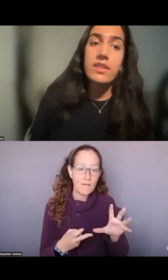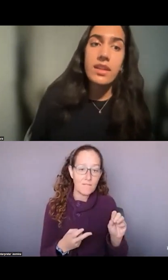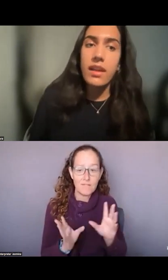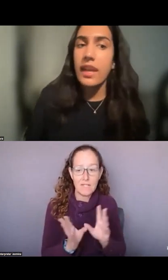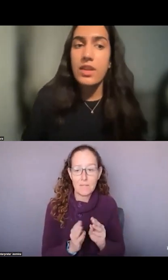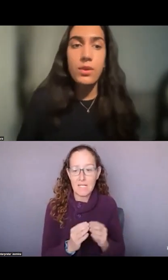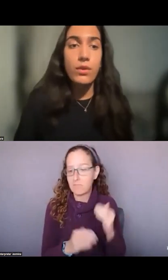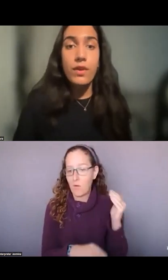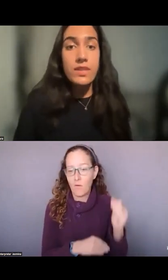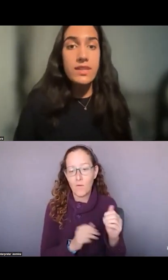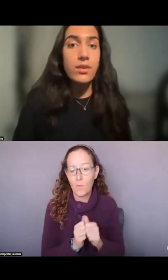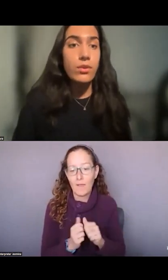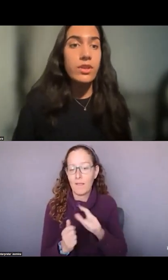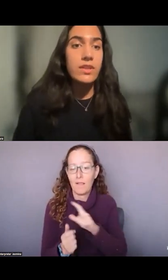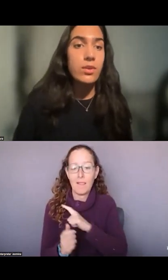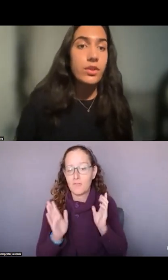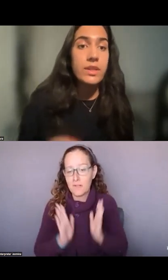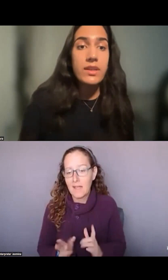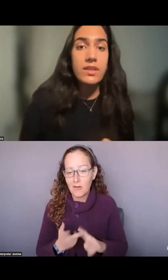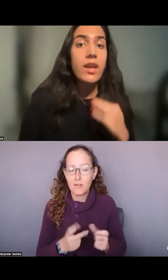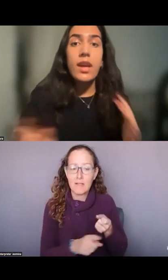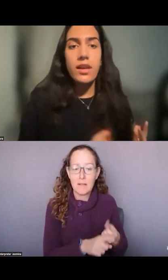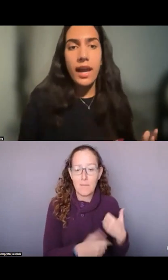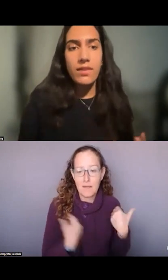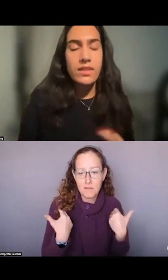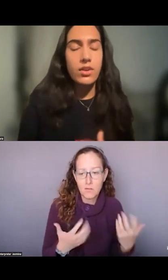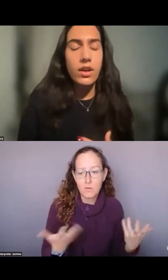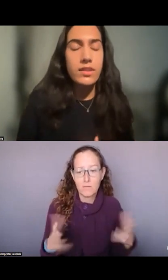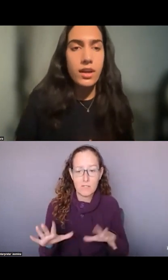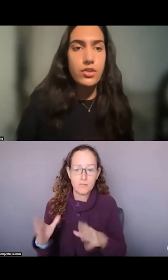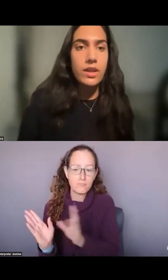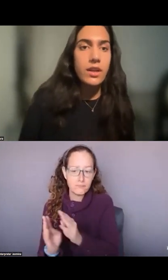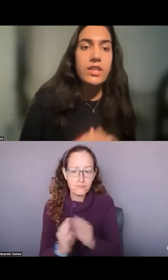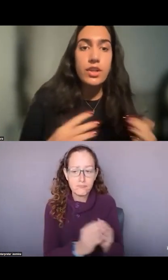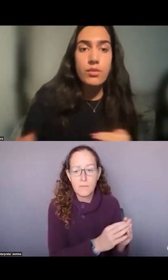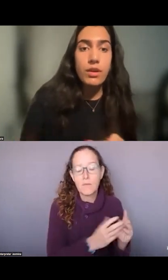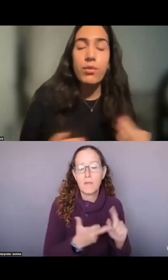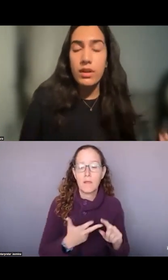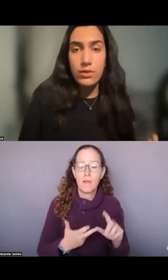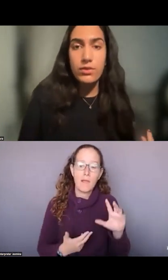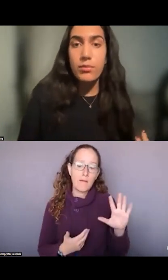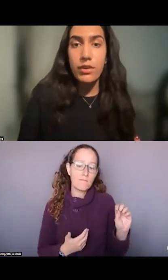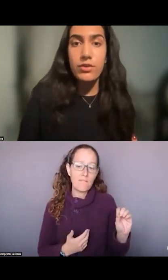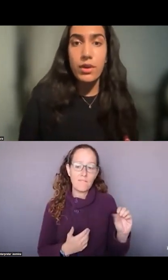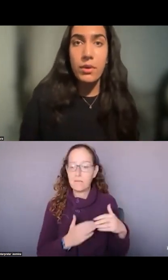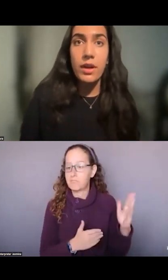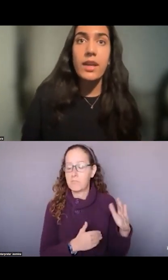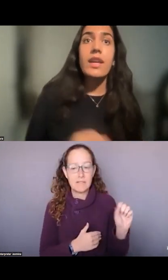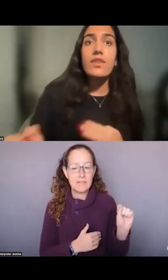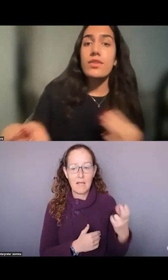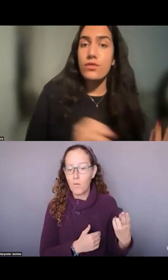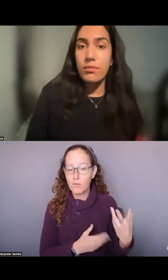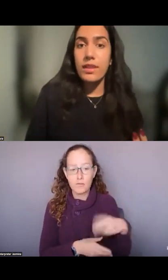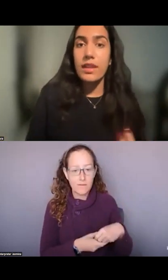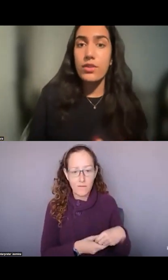we've engaged with over 50 stakeholders and over 36 young advocates across the country, and are continuing to bring more individuals and partners to our work.